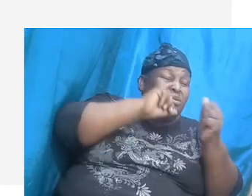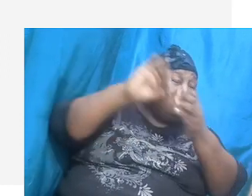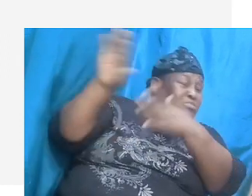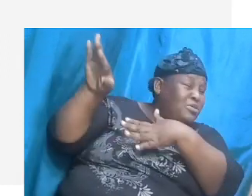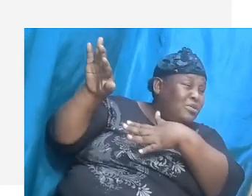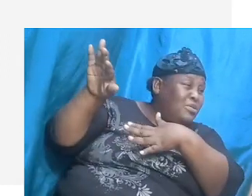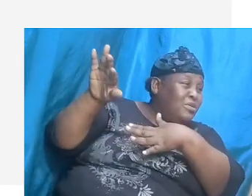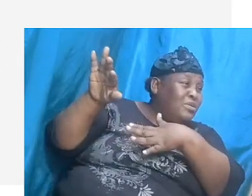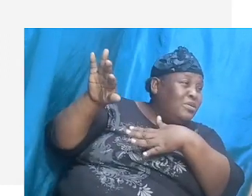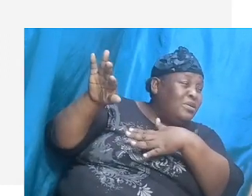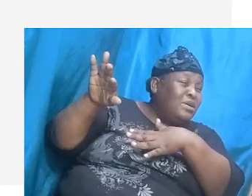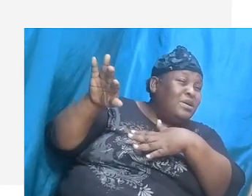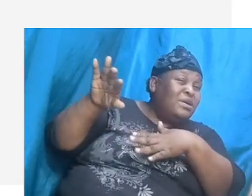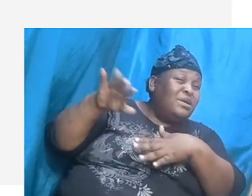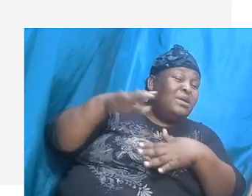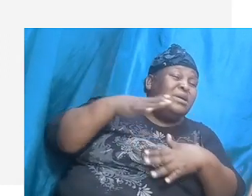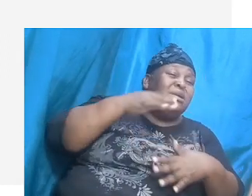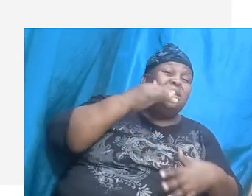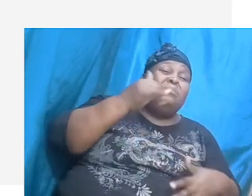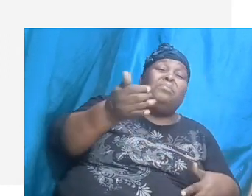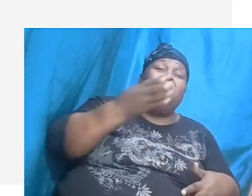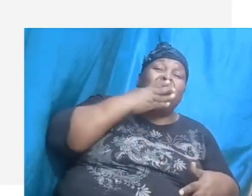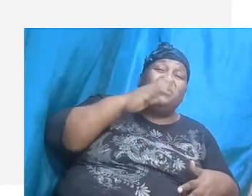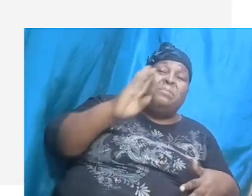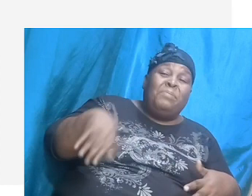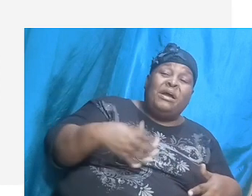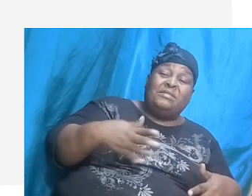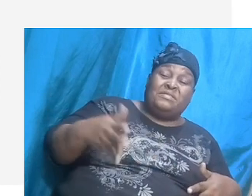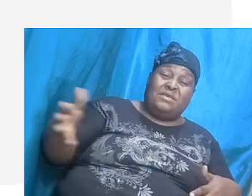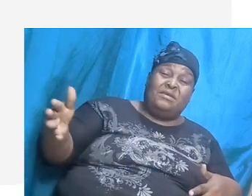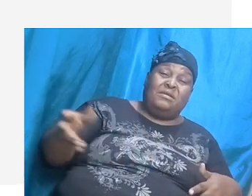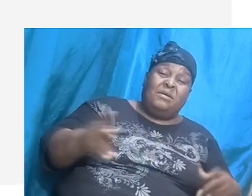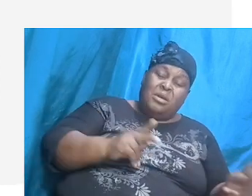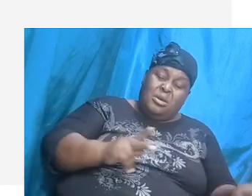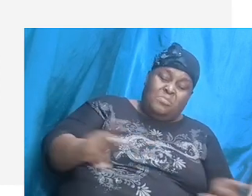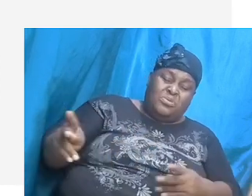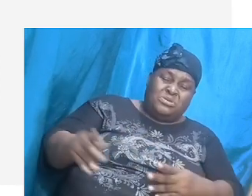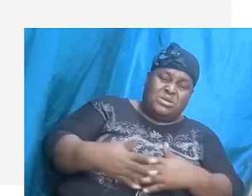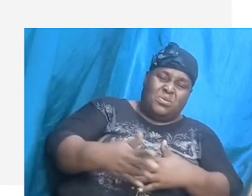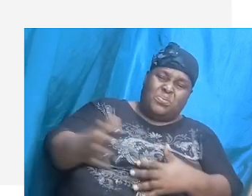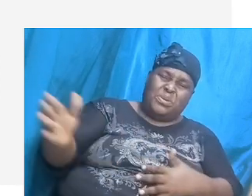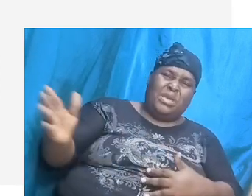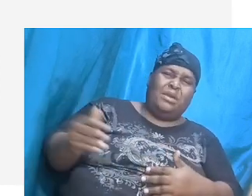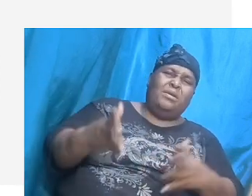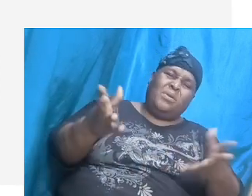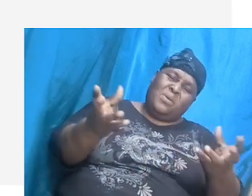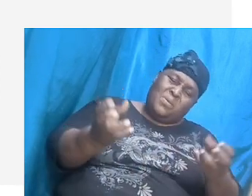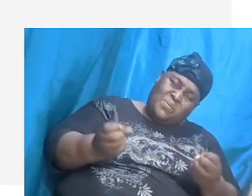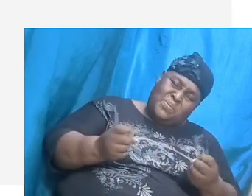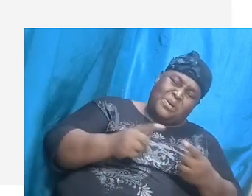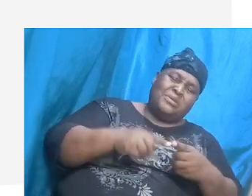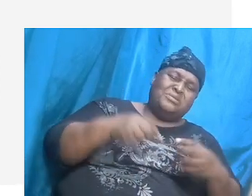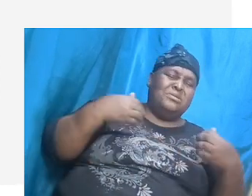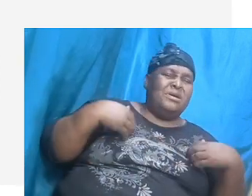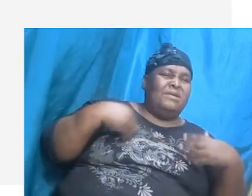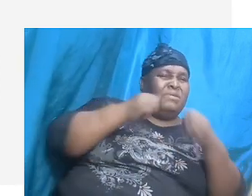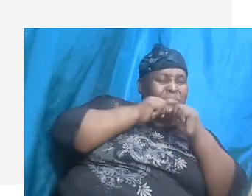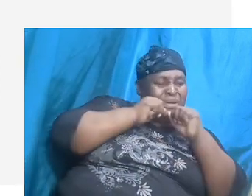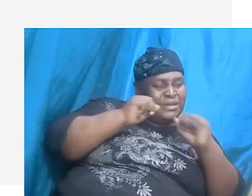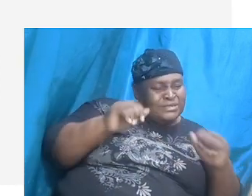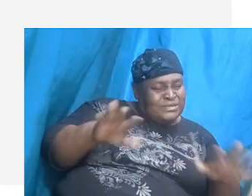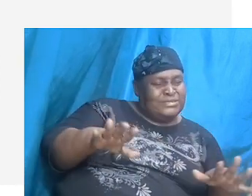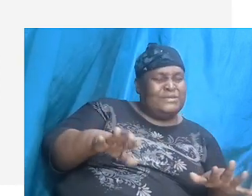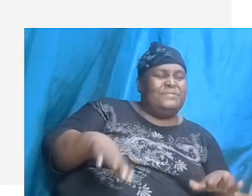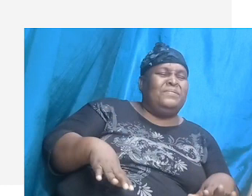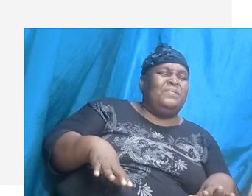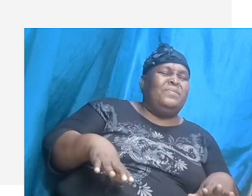stuff that the enemy would want to introduce into the body. We want to put that aside because guess what? We want to have a blessing. Let us